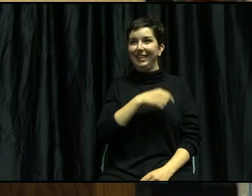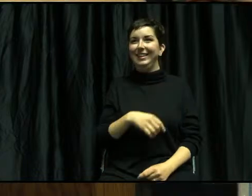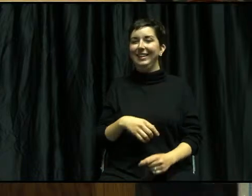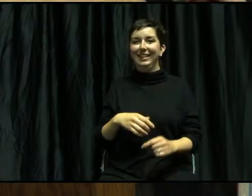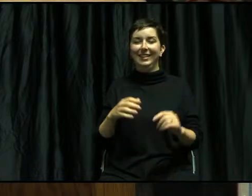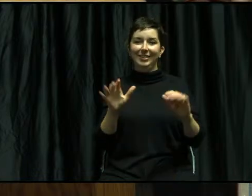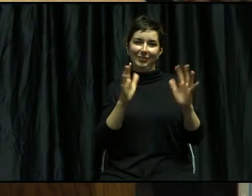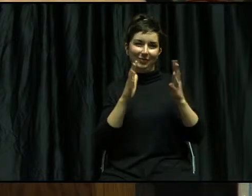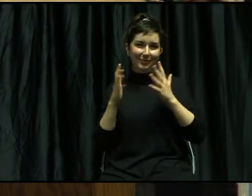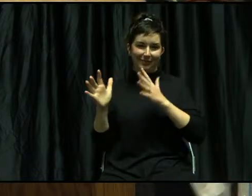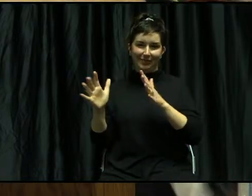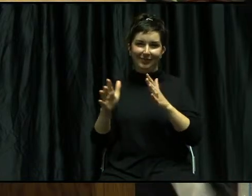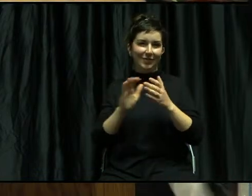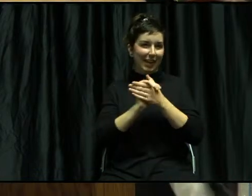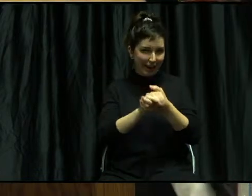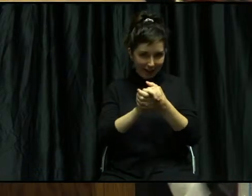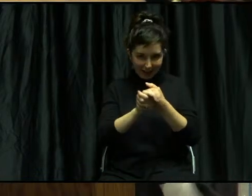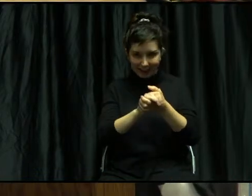Congratulations.